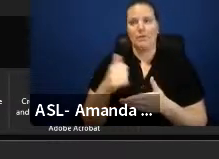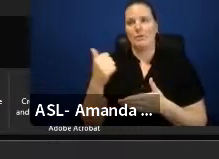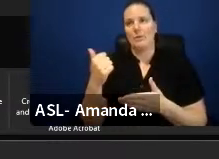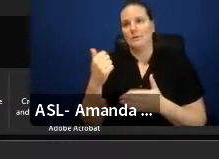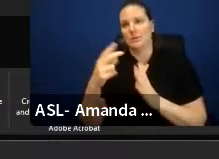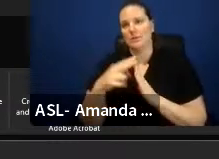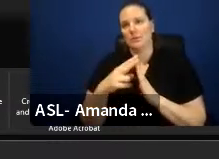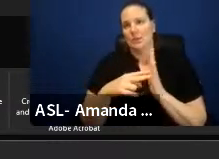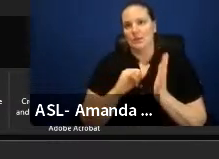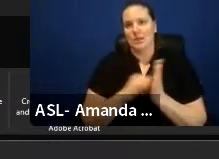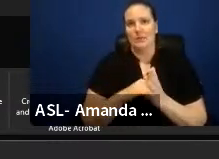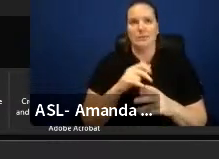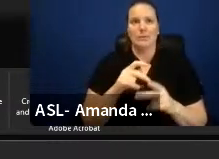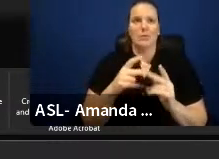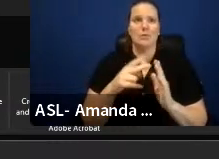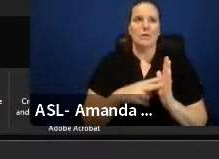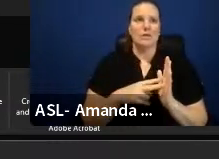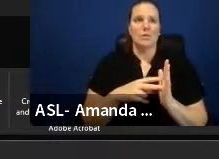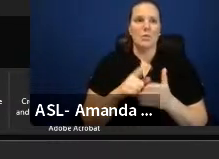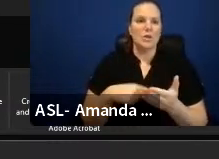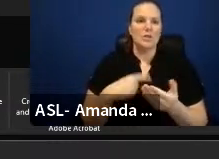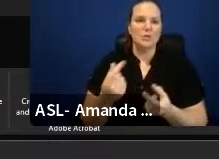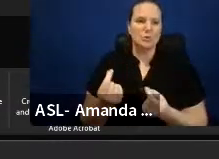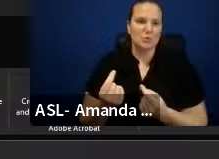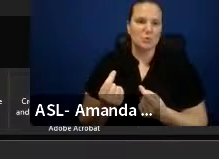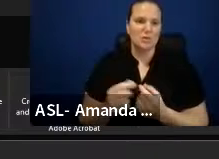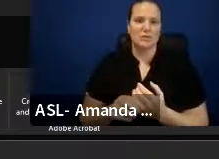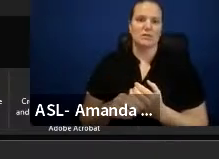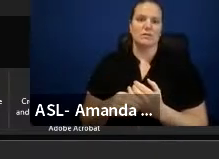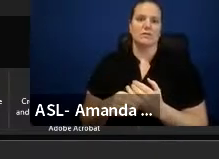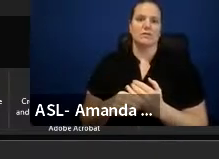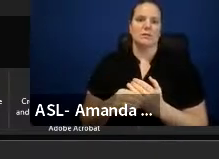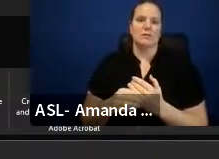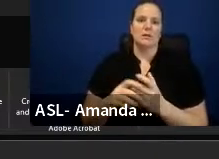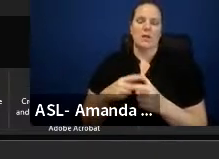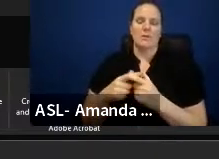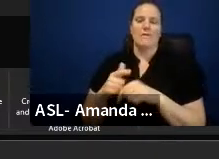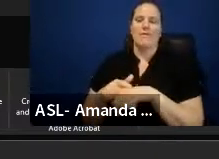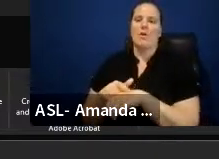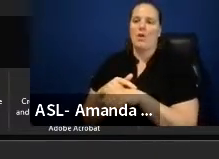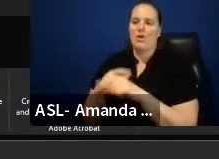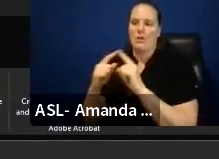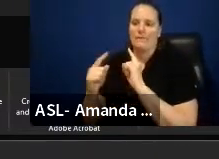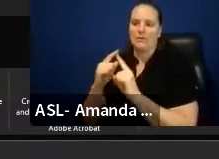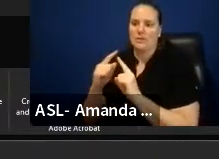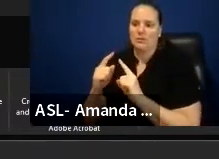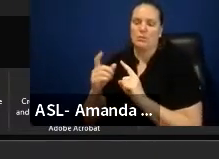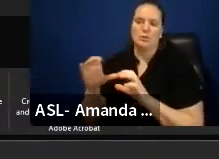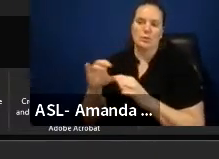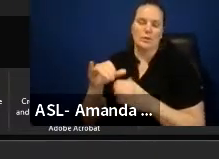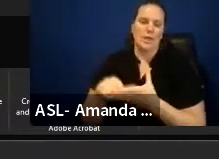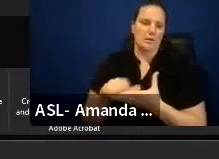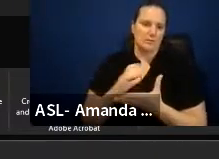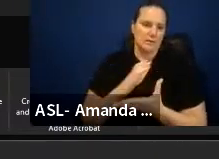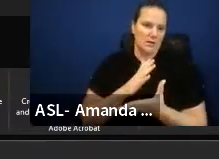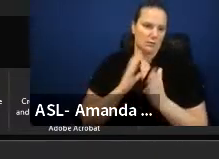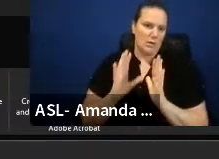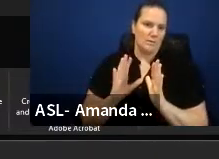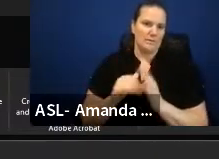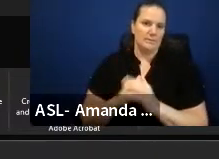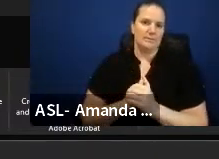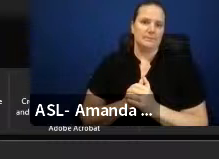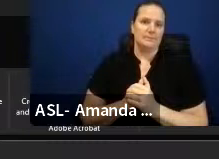but people will read it and will say, well, what are you doing? And then we get a long conversation, well, we're doing that, great. Make